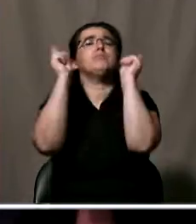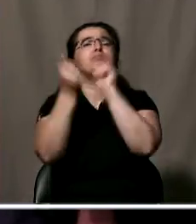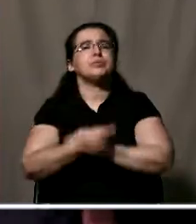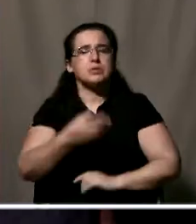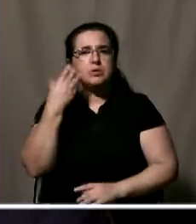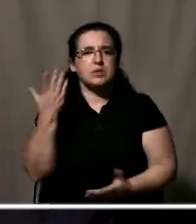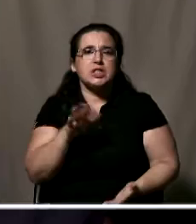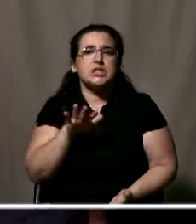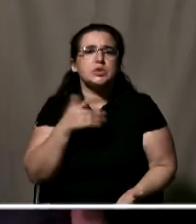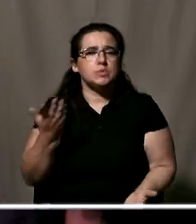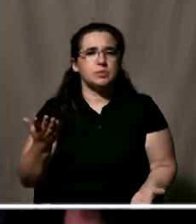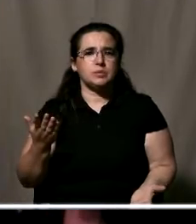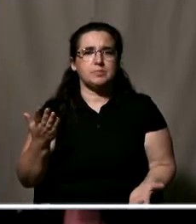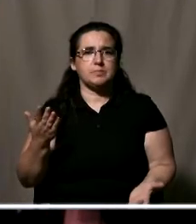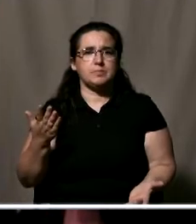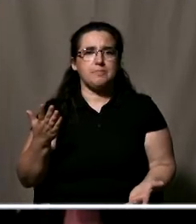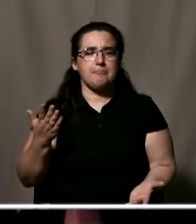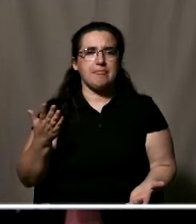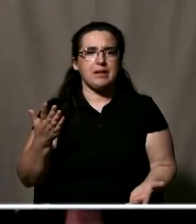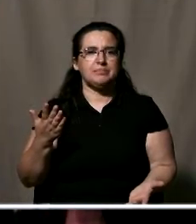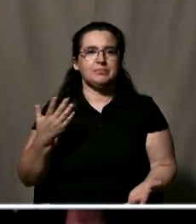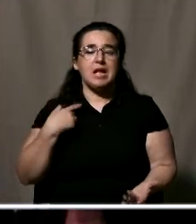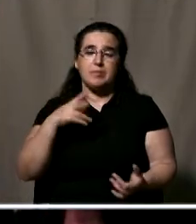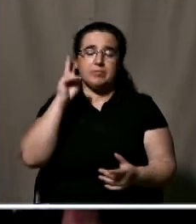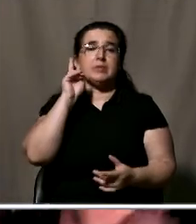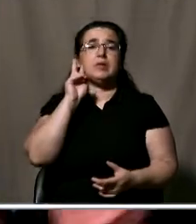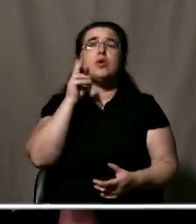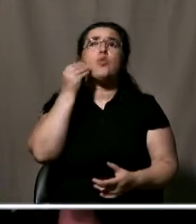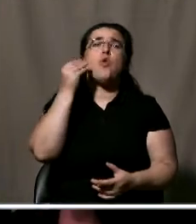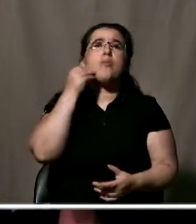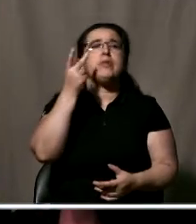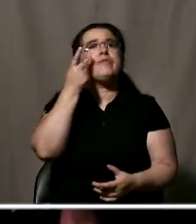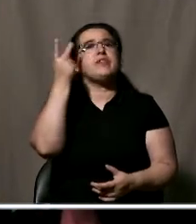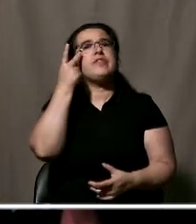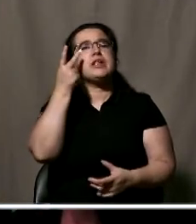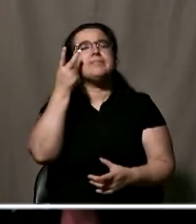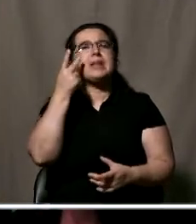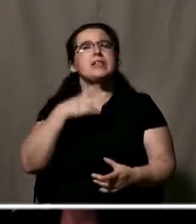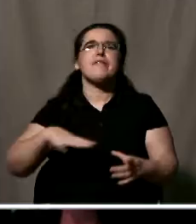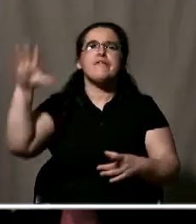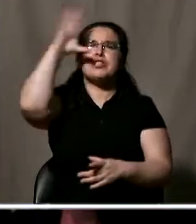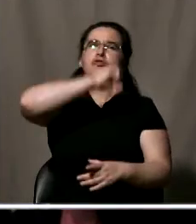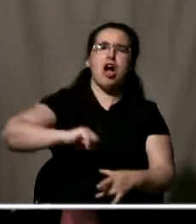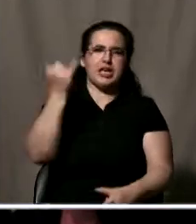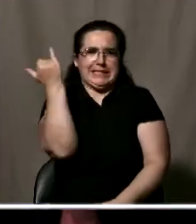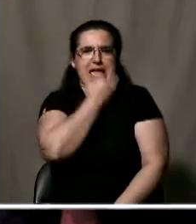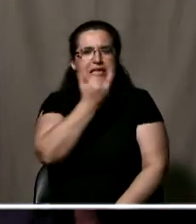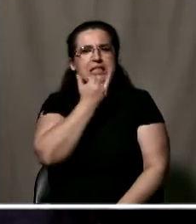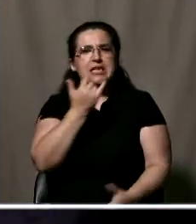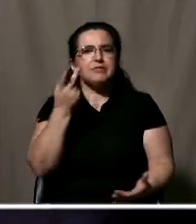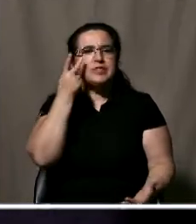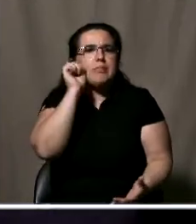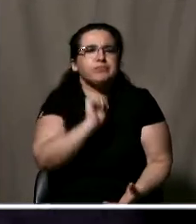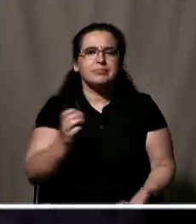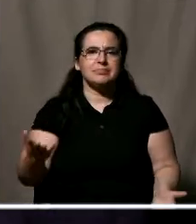live a life of praise and rejoicing? Como podemos viver uma vida de vitória e de alegria? How can you live a life